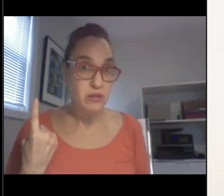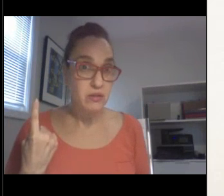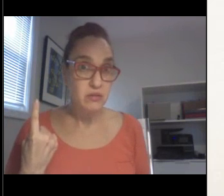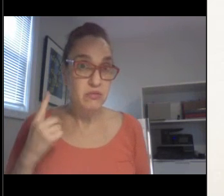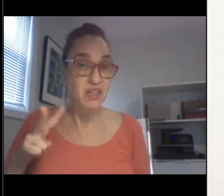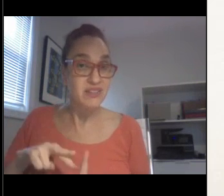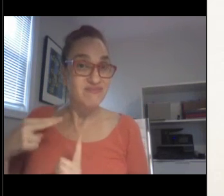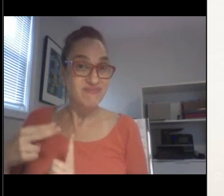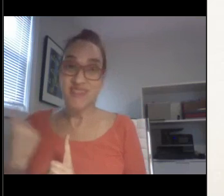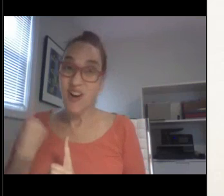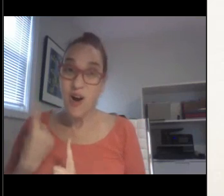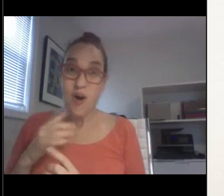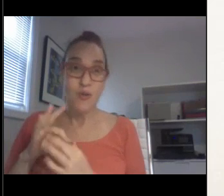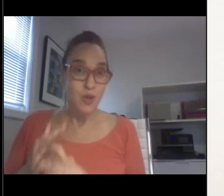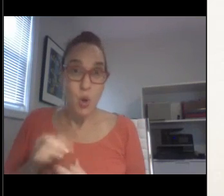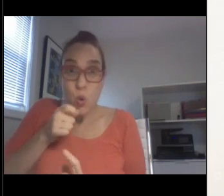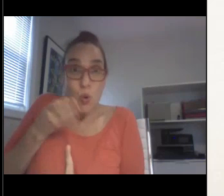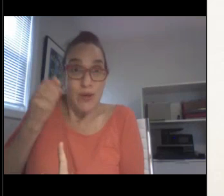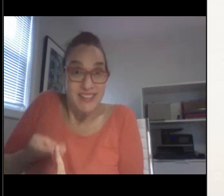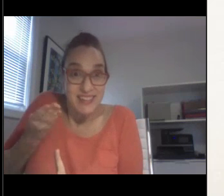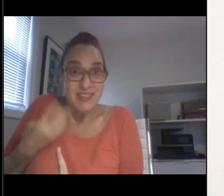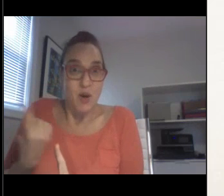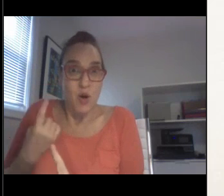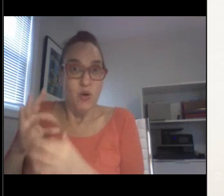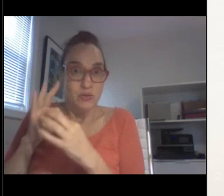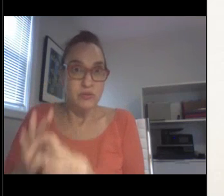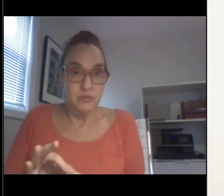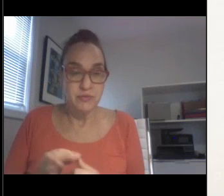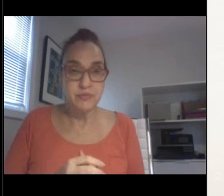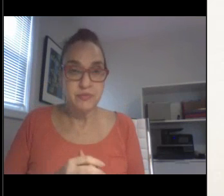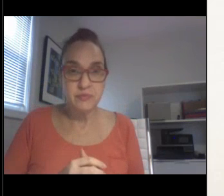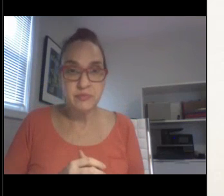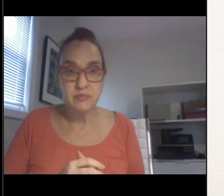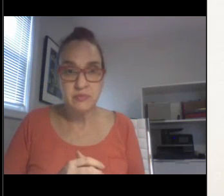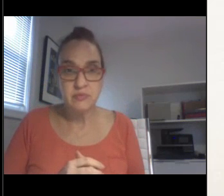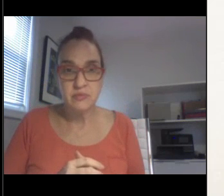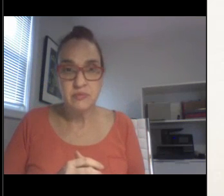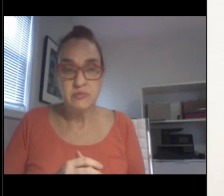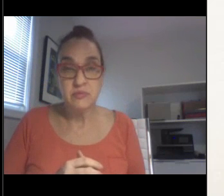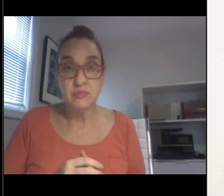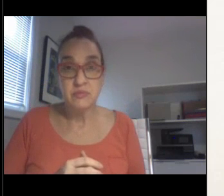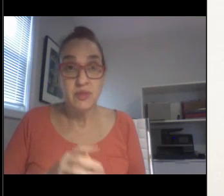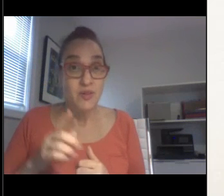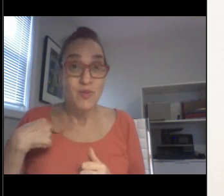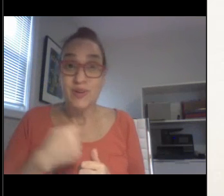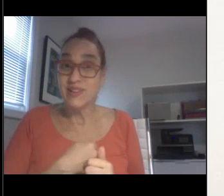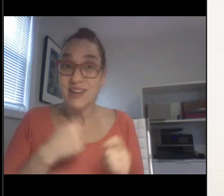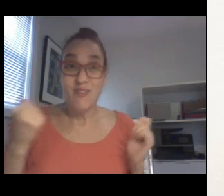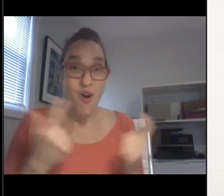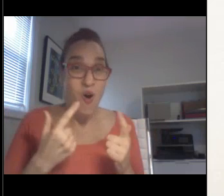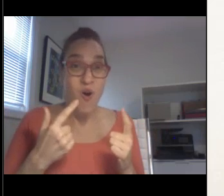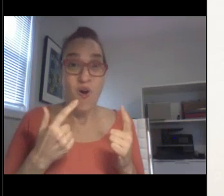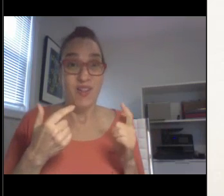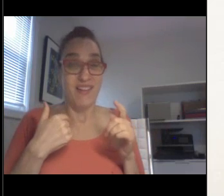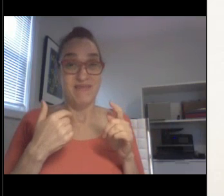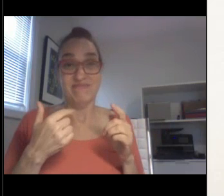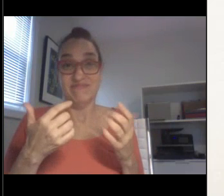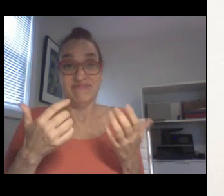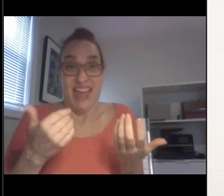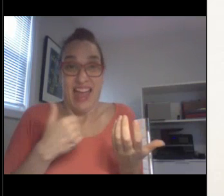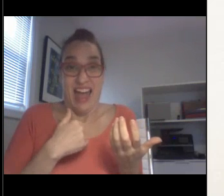not relevant, such that none of us has ever lived a day outside of our own body and are subject to those